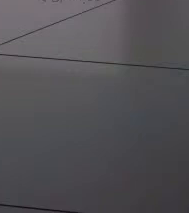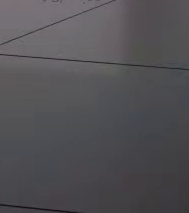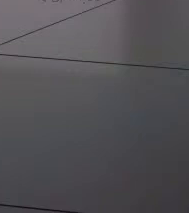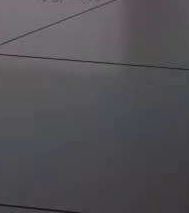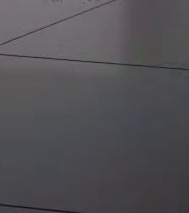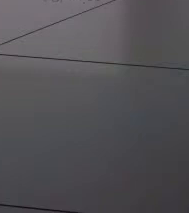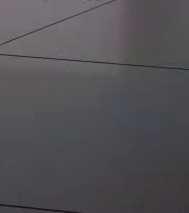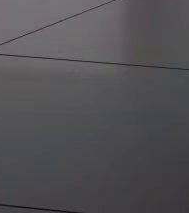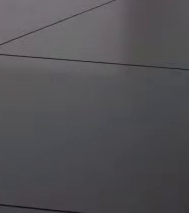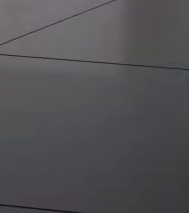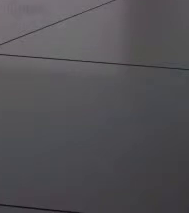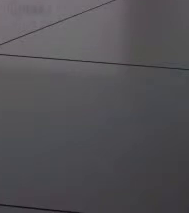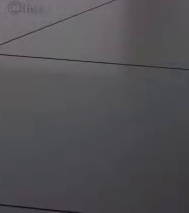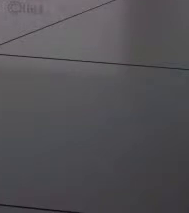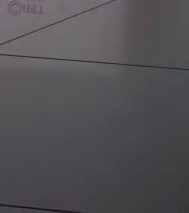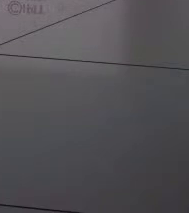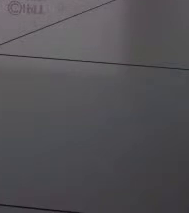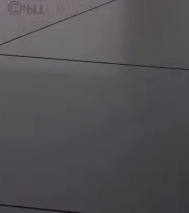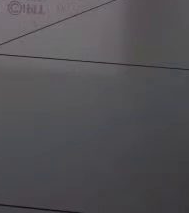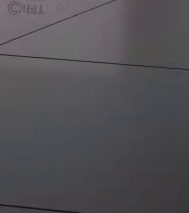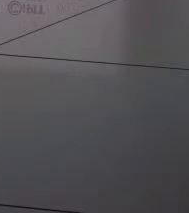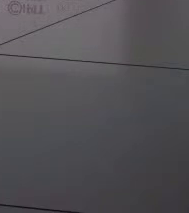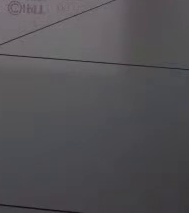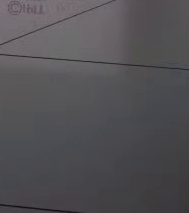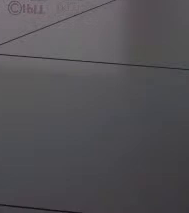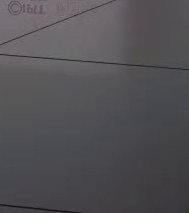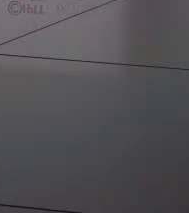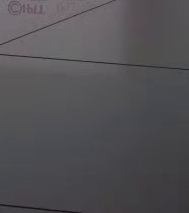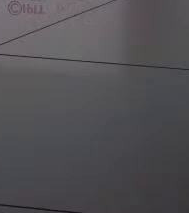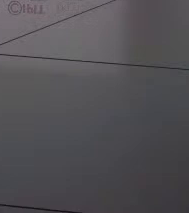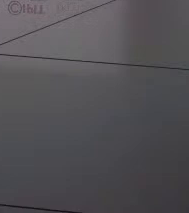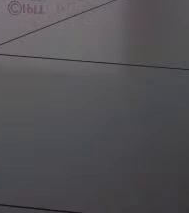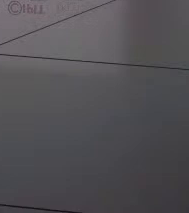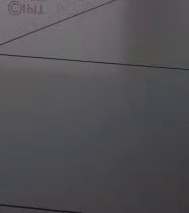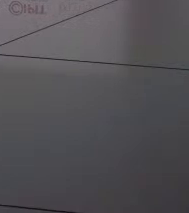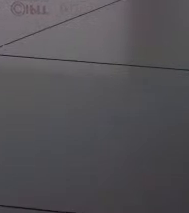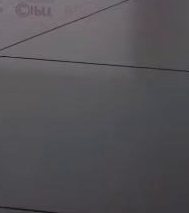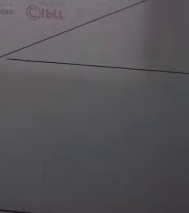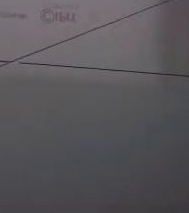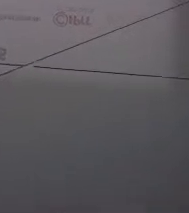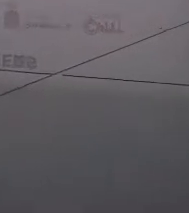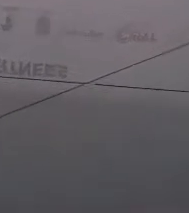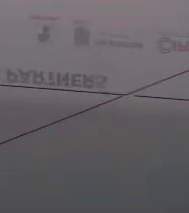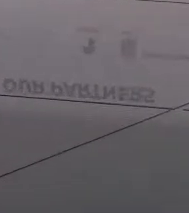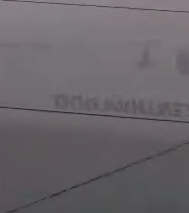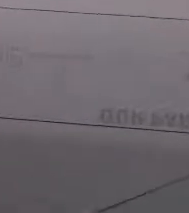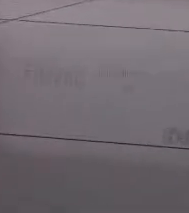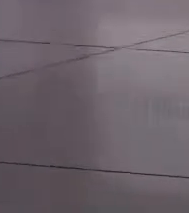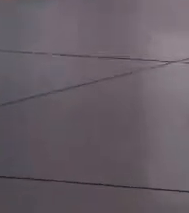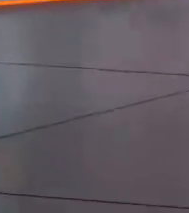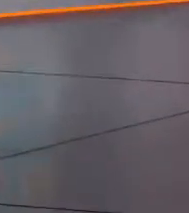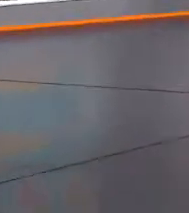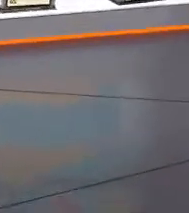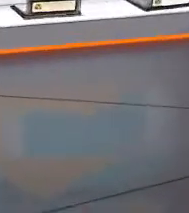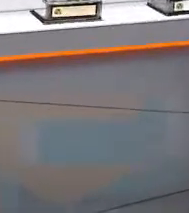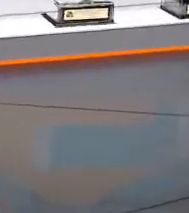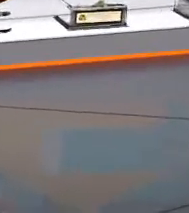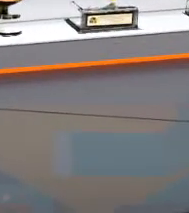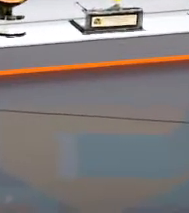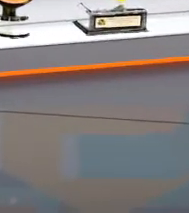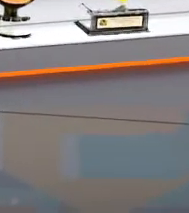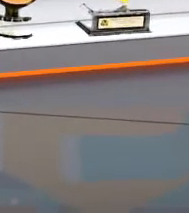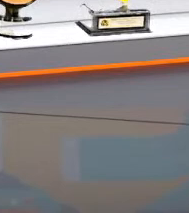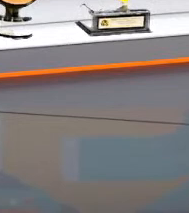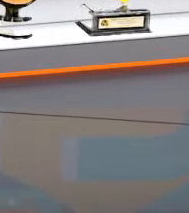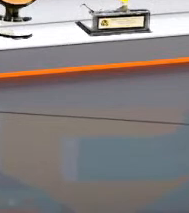the right thing and just do the right thing. Powerful message. That guy is going to go far. That guy is going to go. I hope they didn't catch me doing a bit of dancing. That wasn't